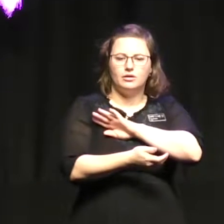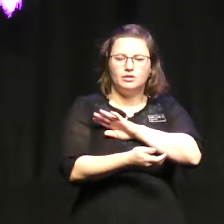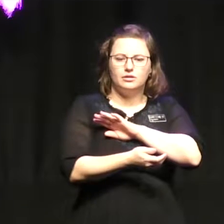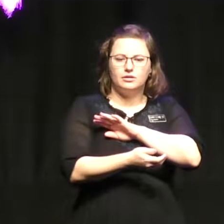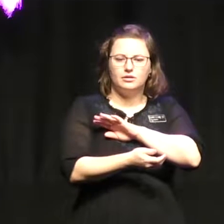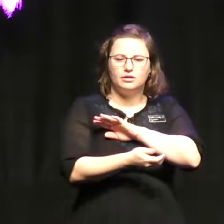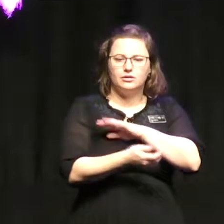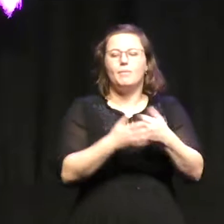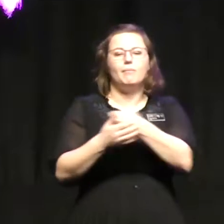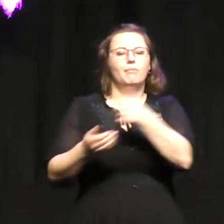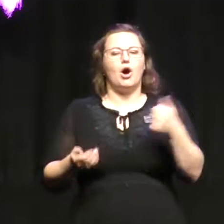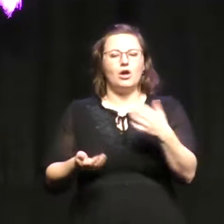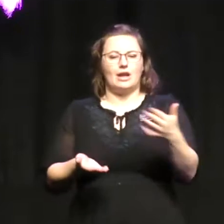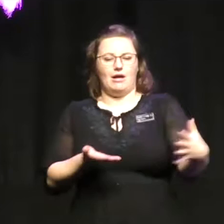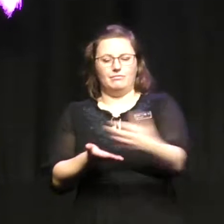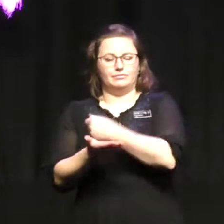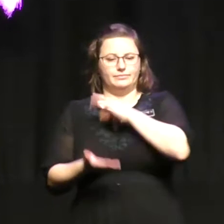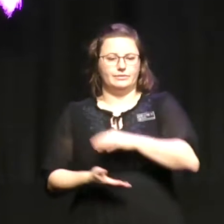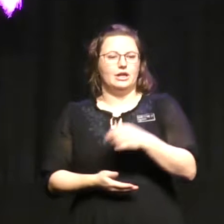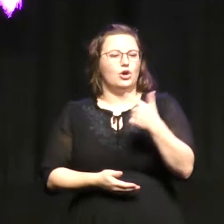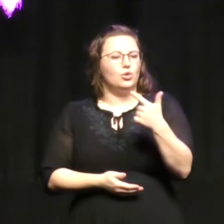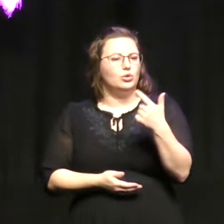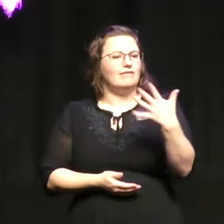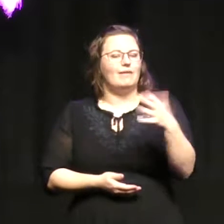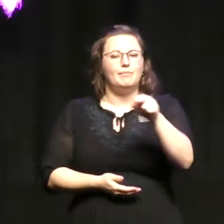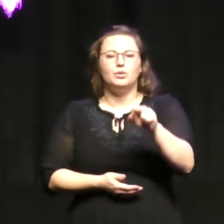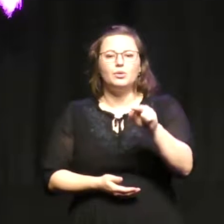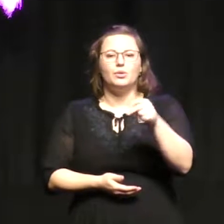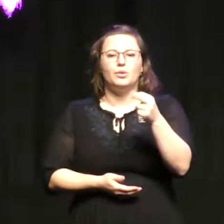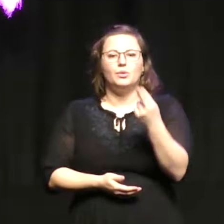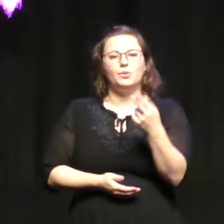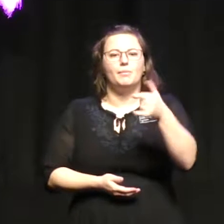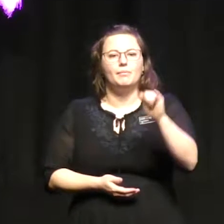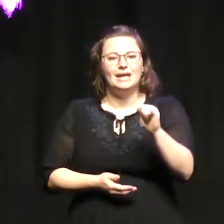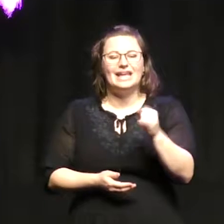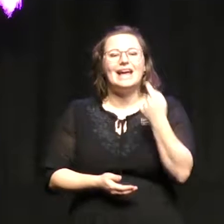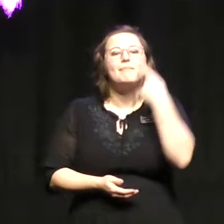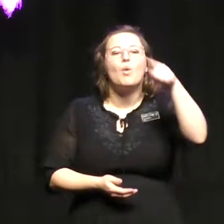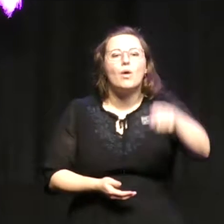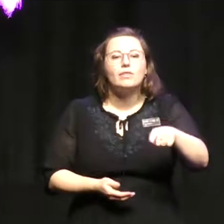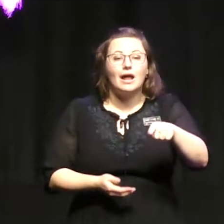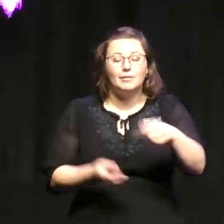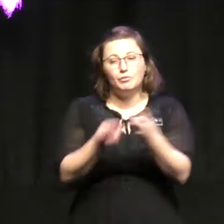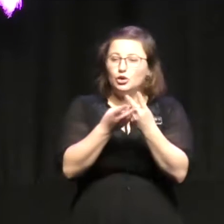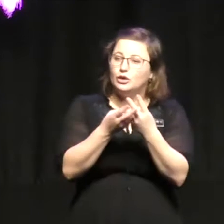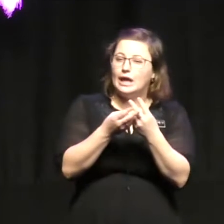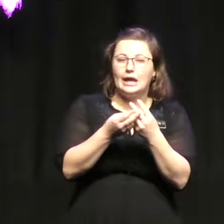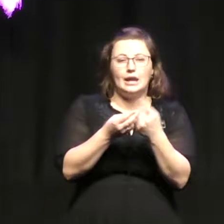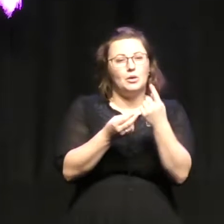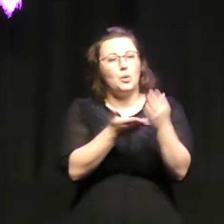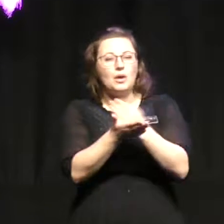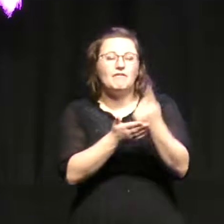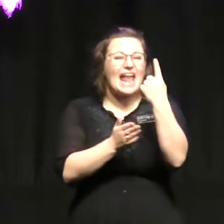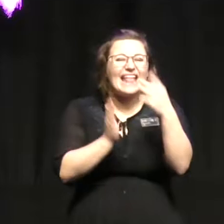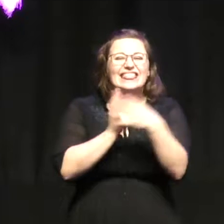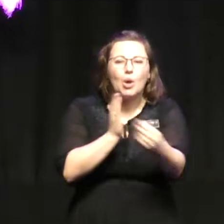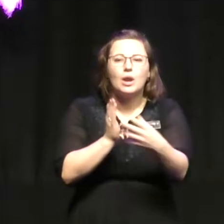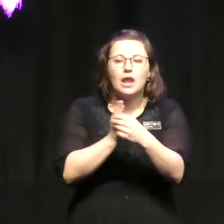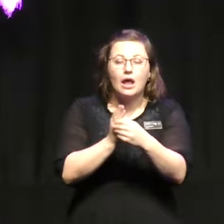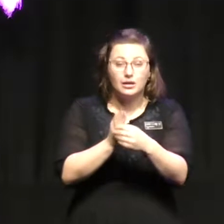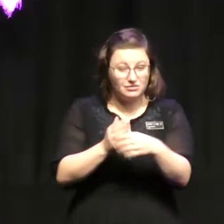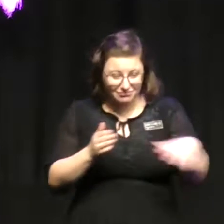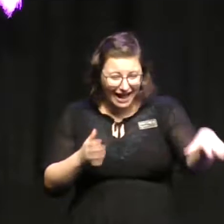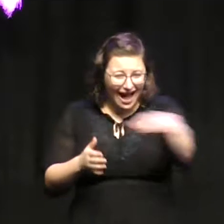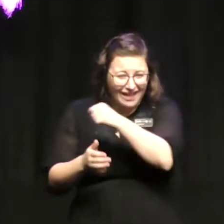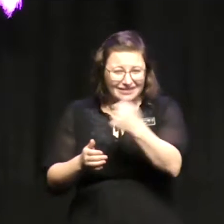rupees 75 a month, which is just slightly more than $1, that too for a whole month. Here was